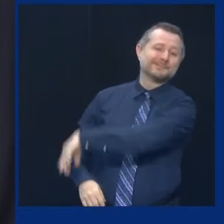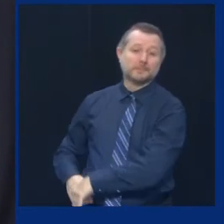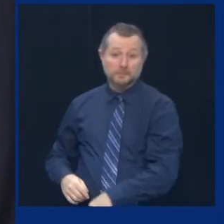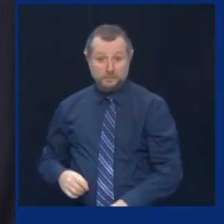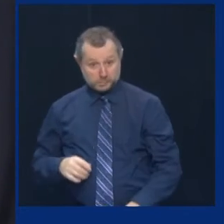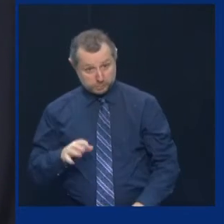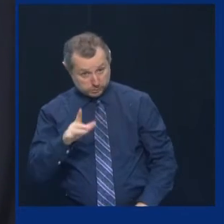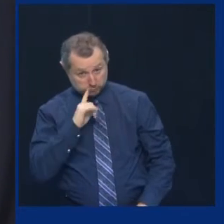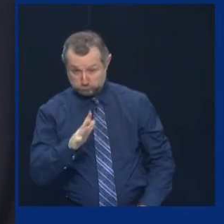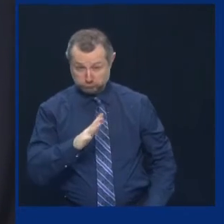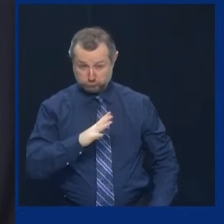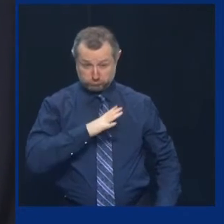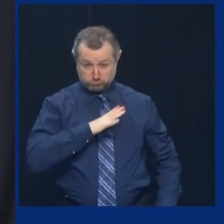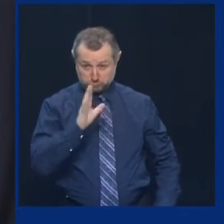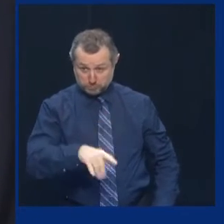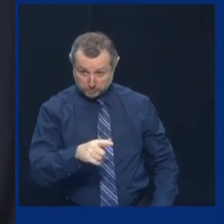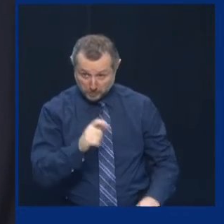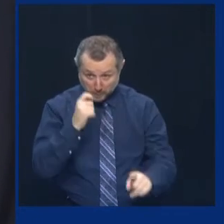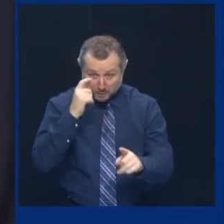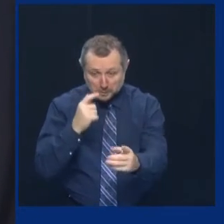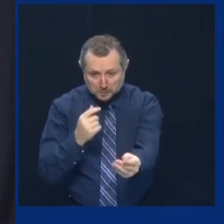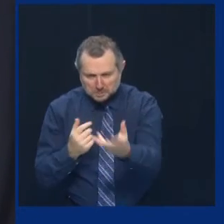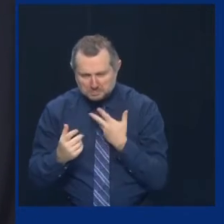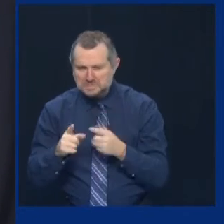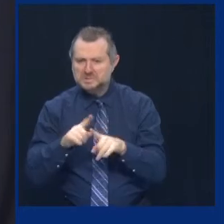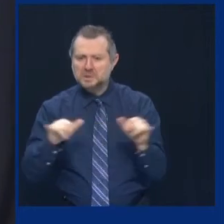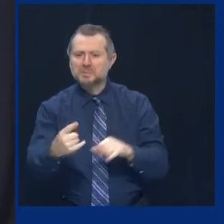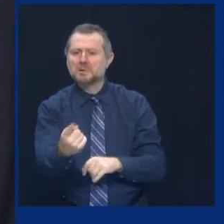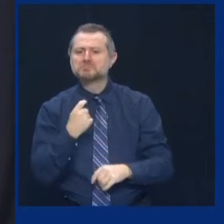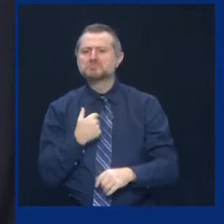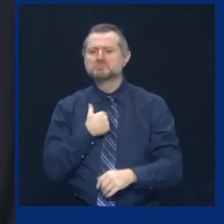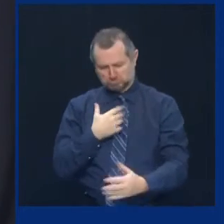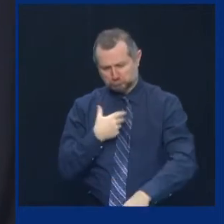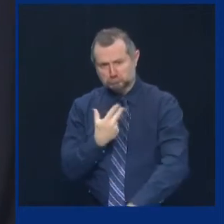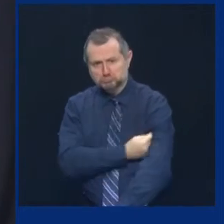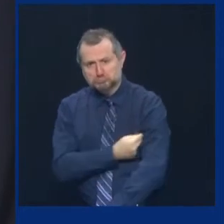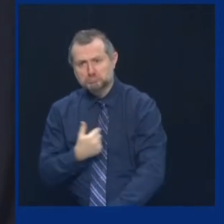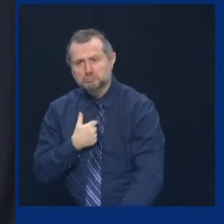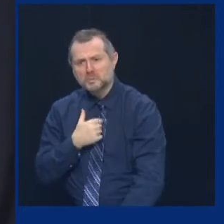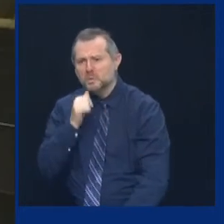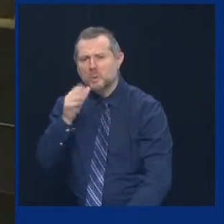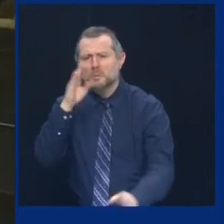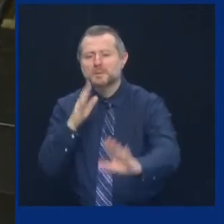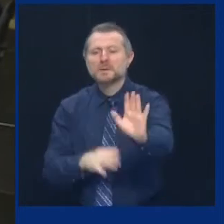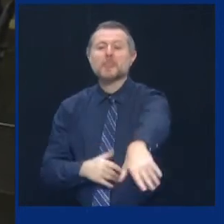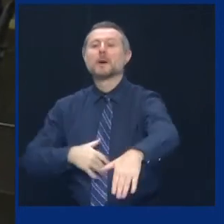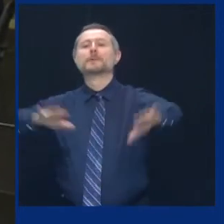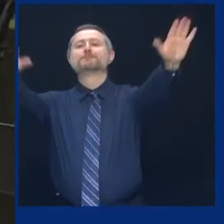about a vaccine? Don't worry about it. Have a good day.